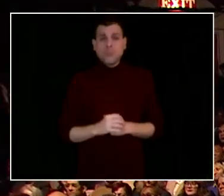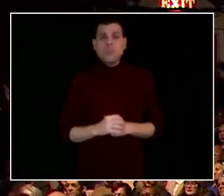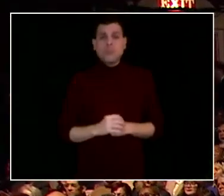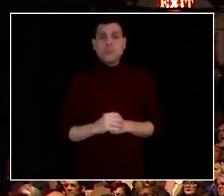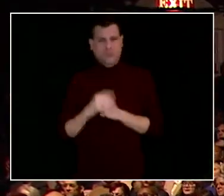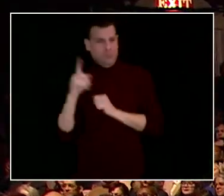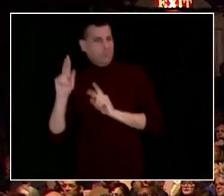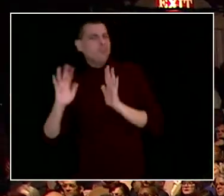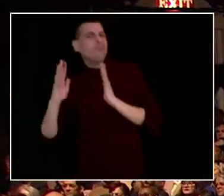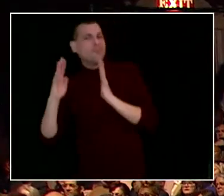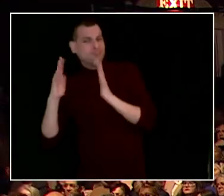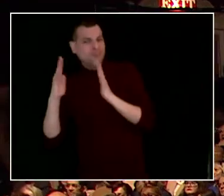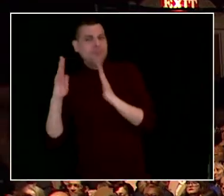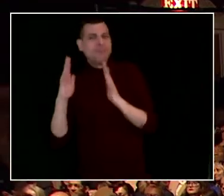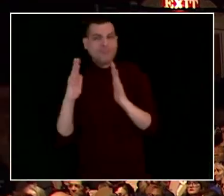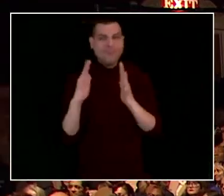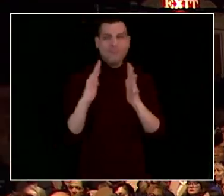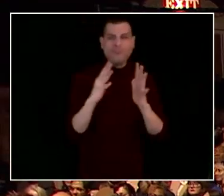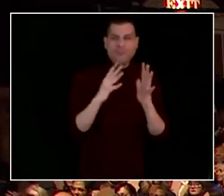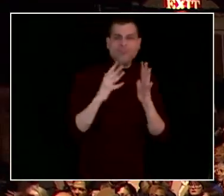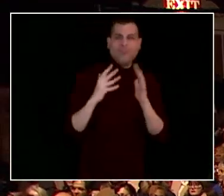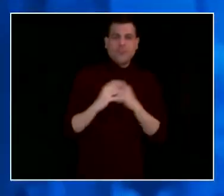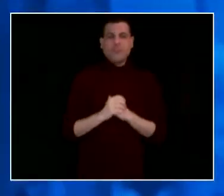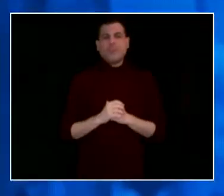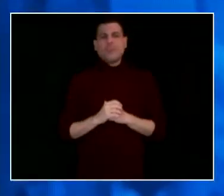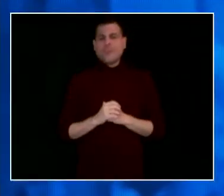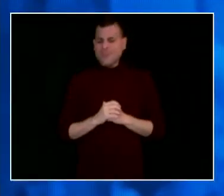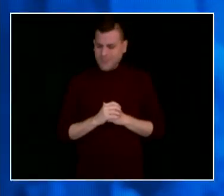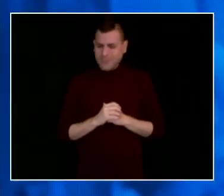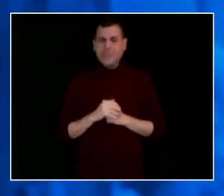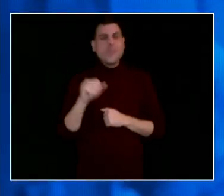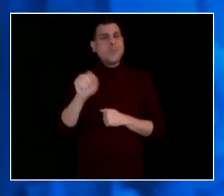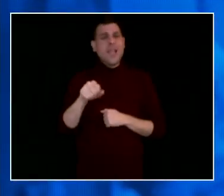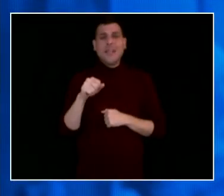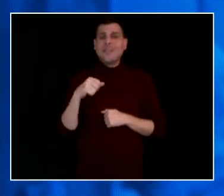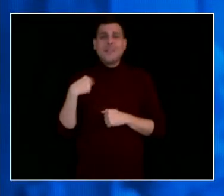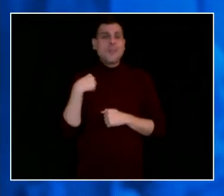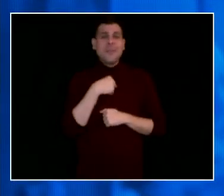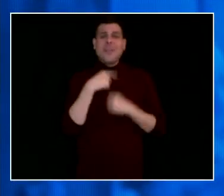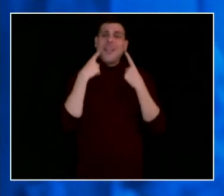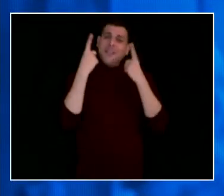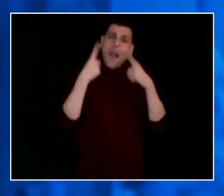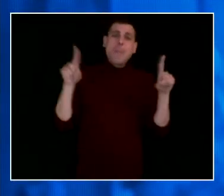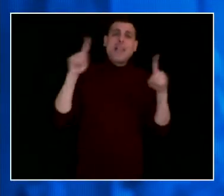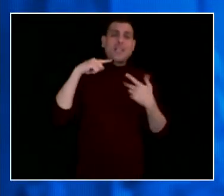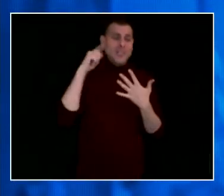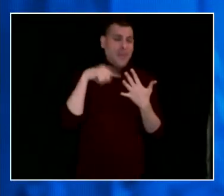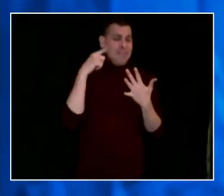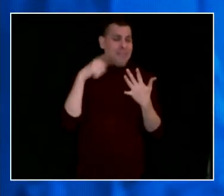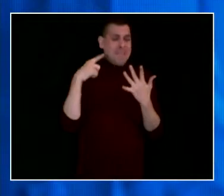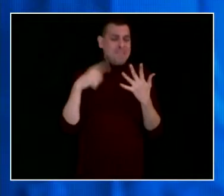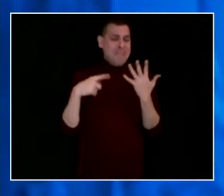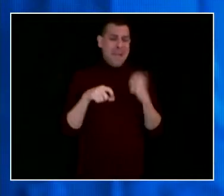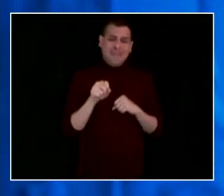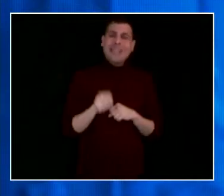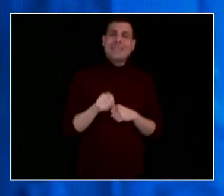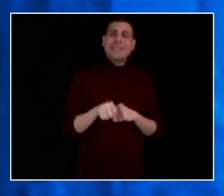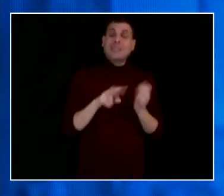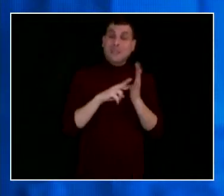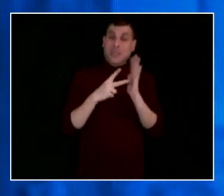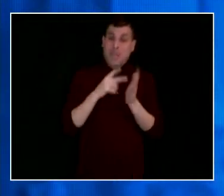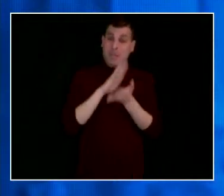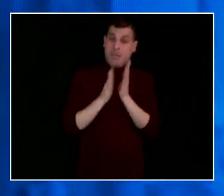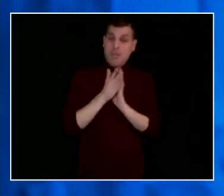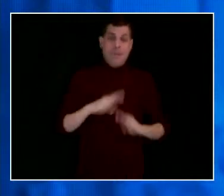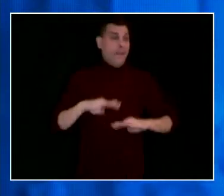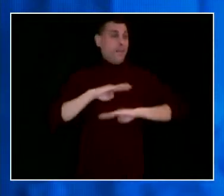But despite all we have accomplished, I won't stand here and try to tell you our work is complete.